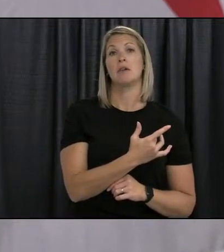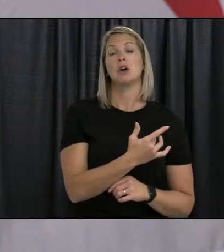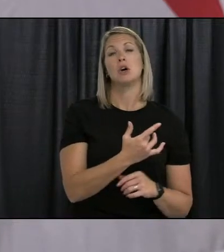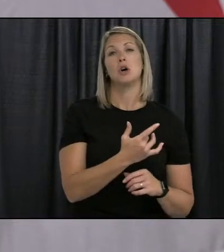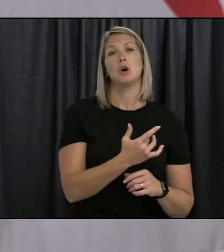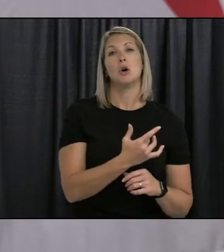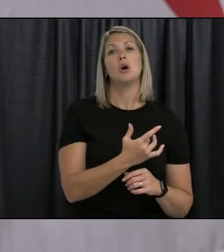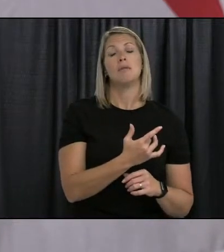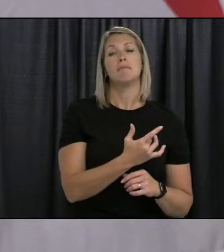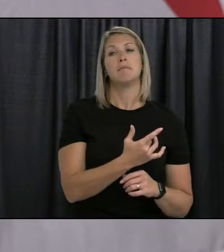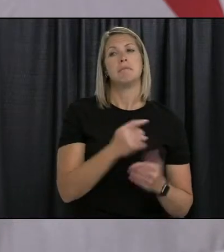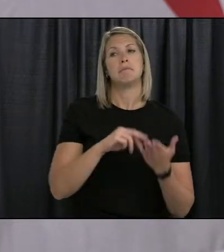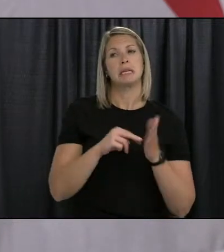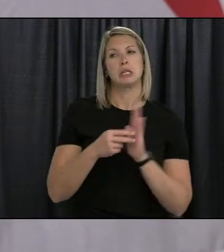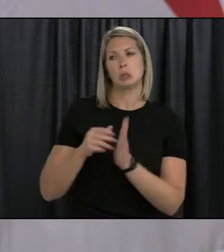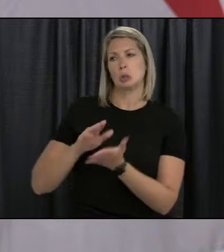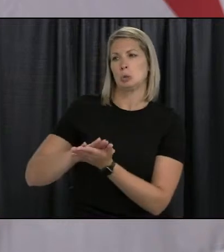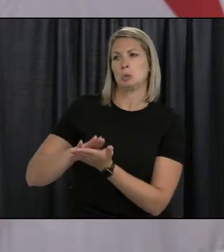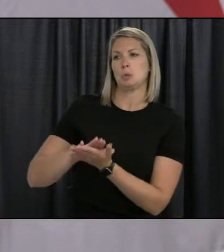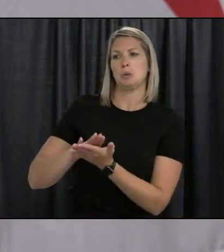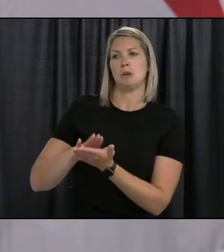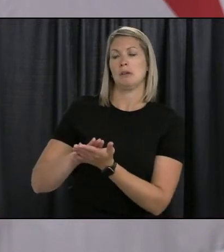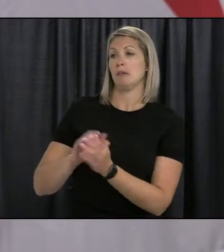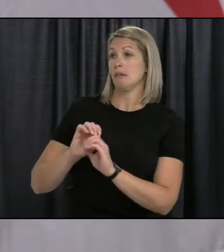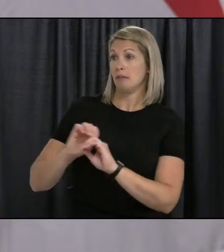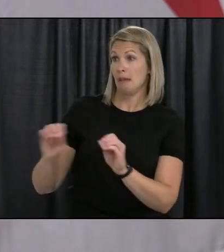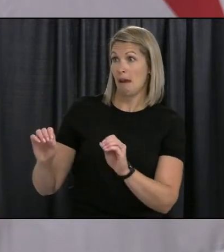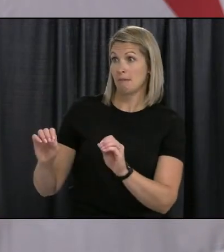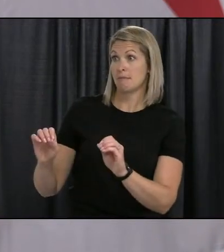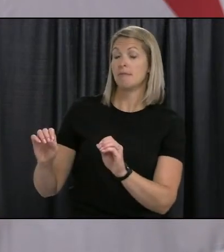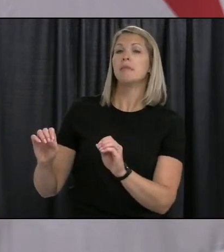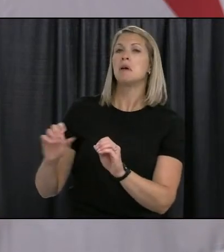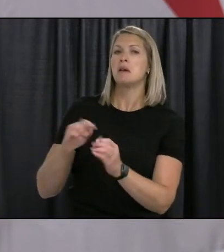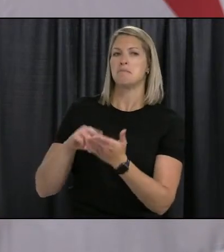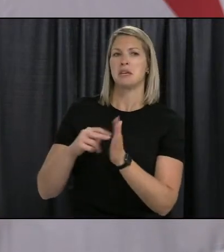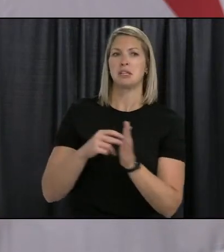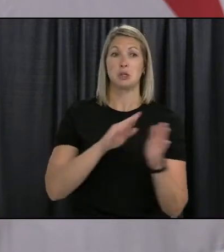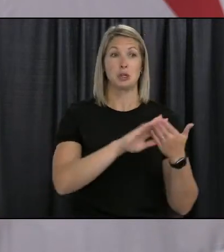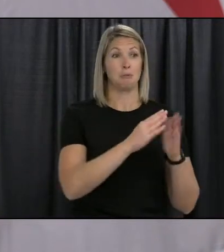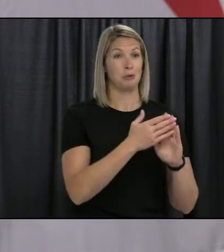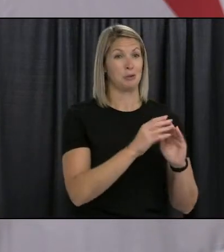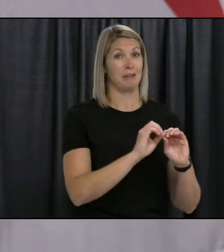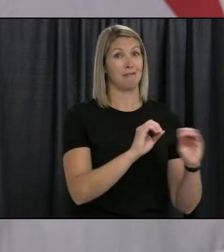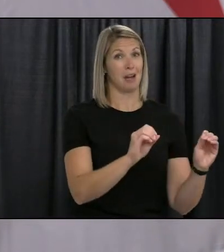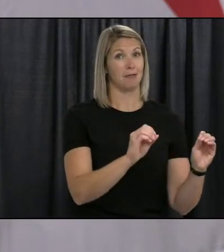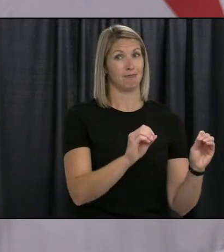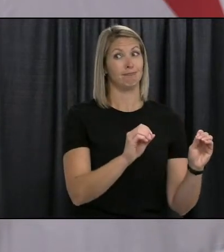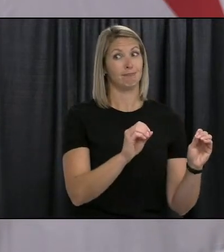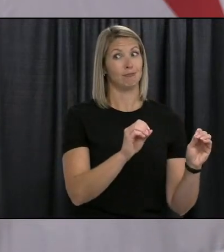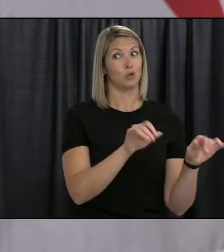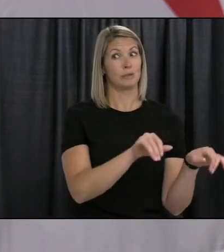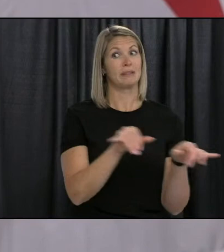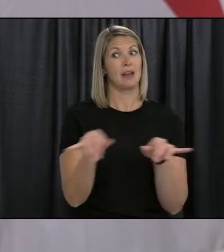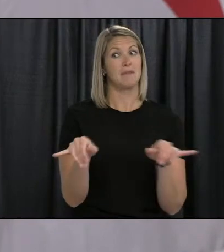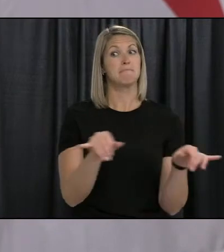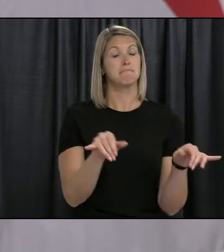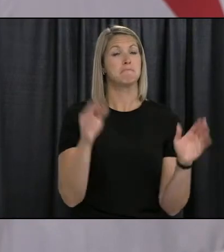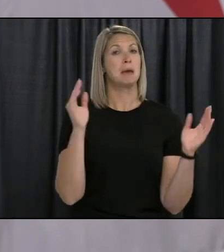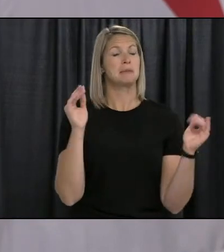of COVID in schools. Schools are a reflection of what's happening in the community. So, at this point, I think